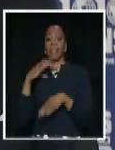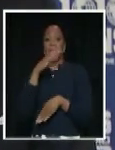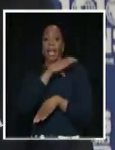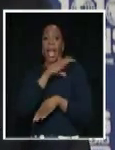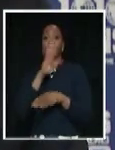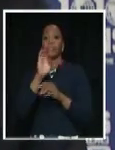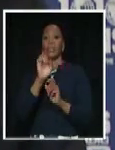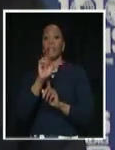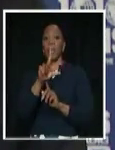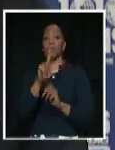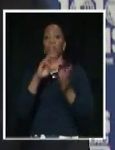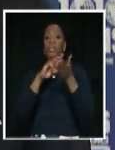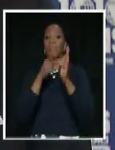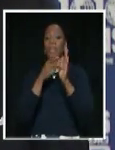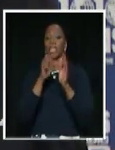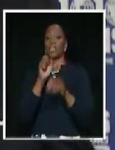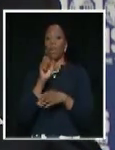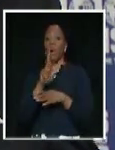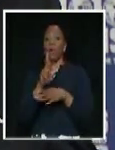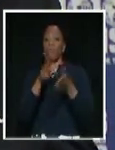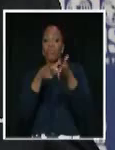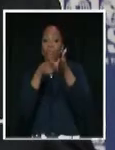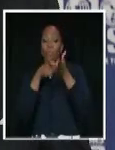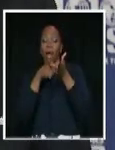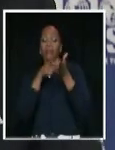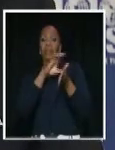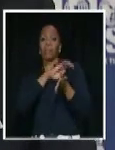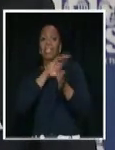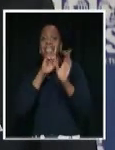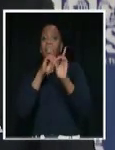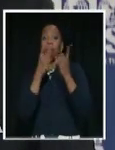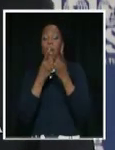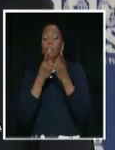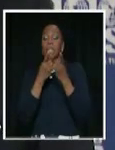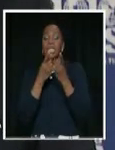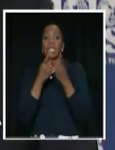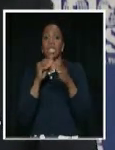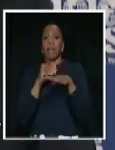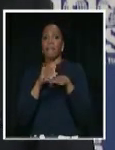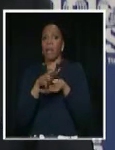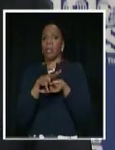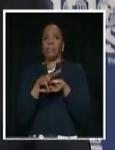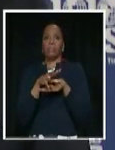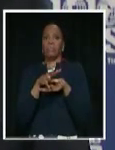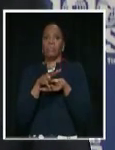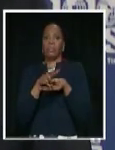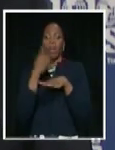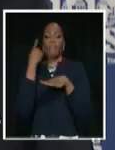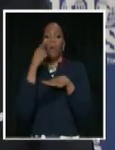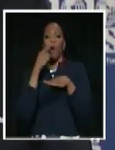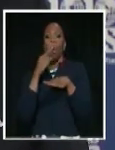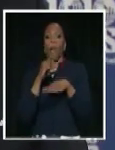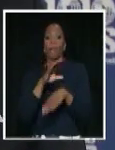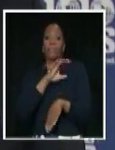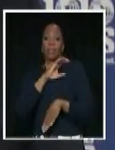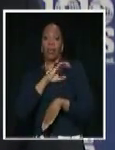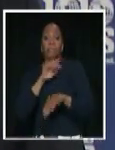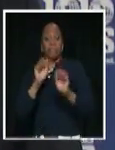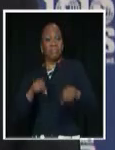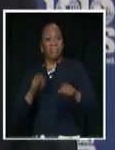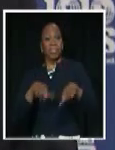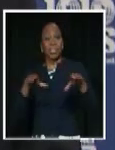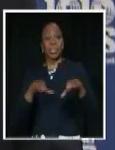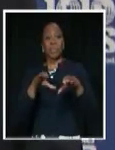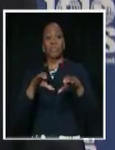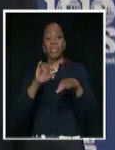puts onerous requirements on the police department, and it's having an extreme chilling effect on their ability to do their job. In fact, they can now be